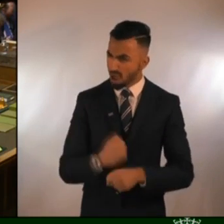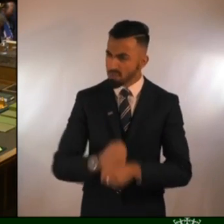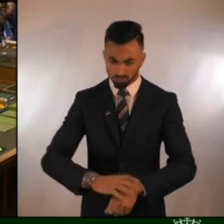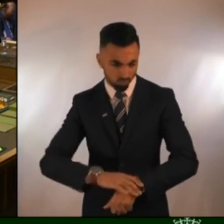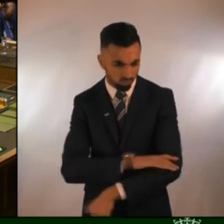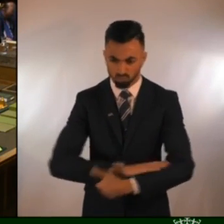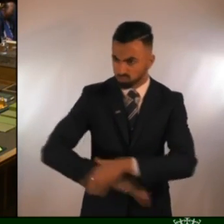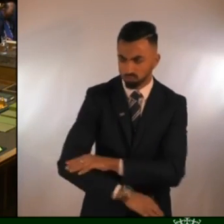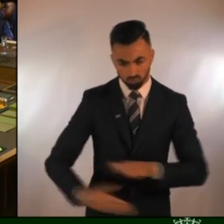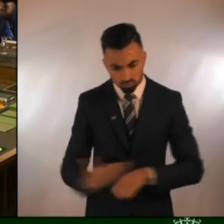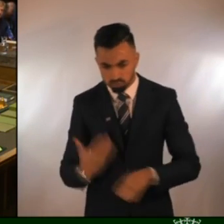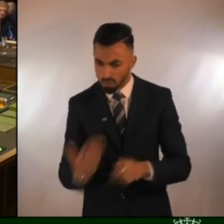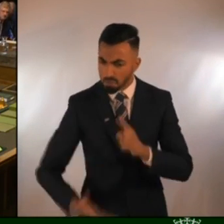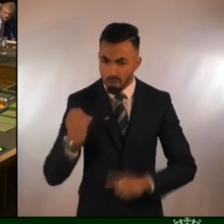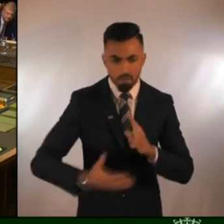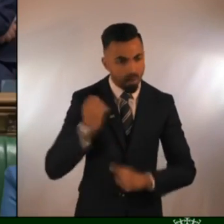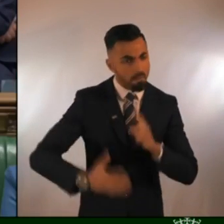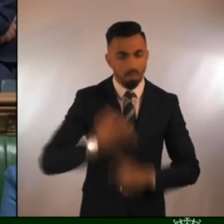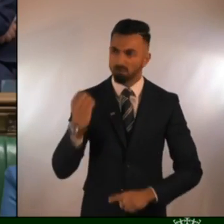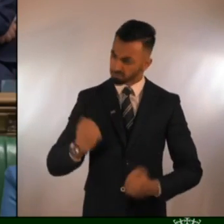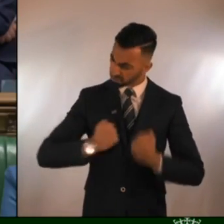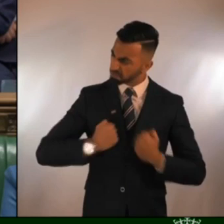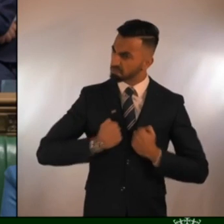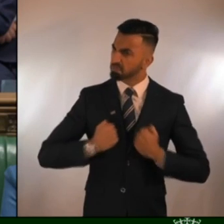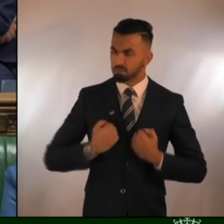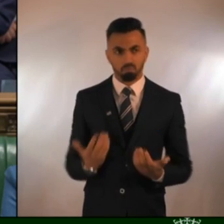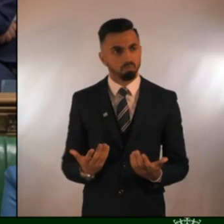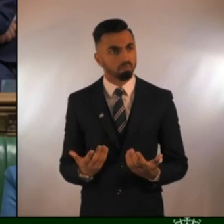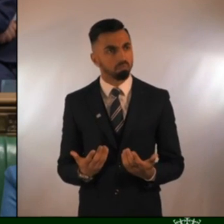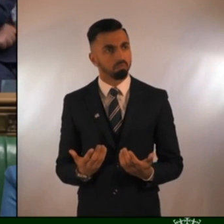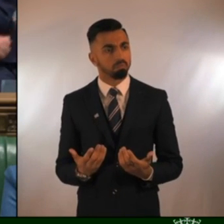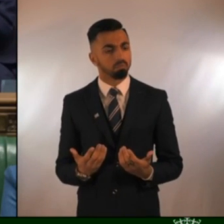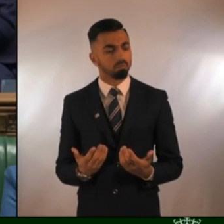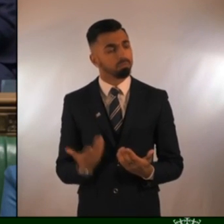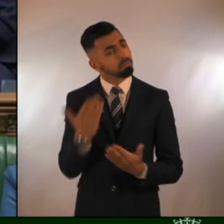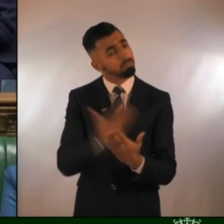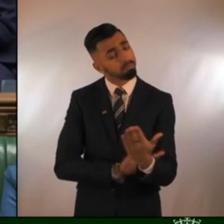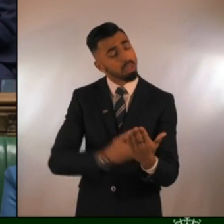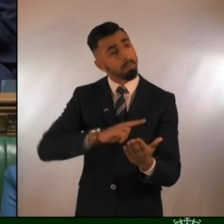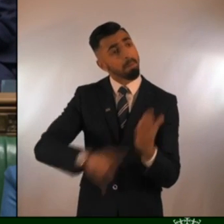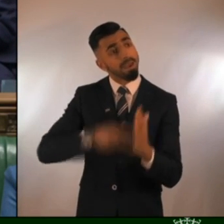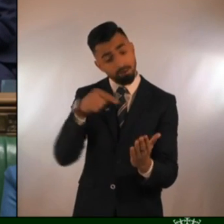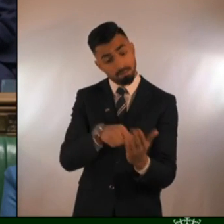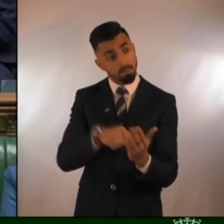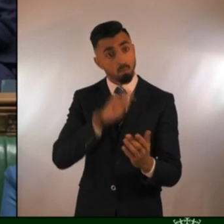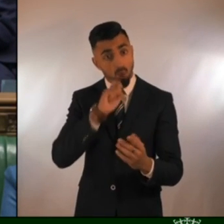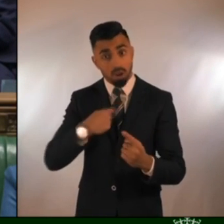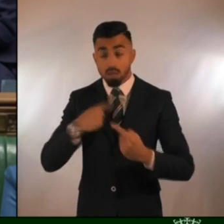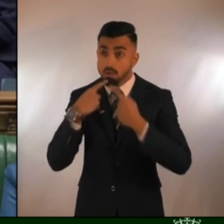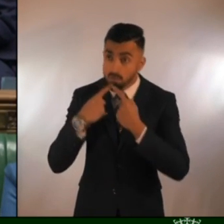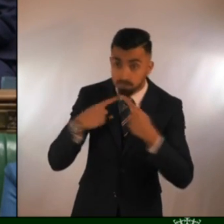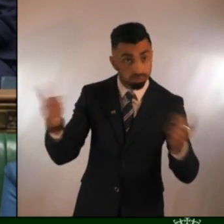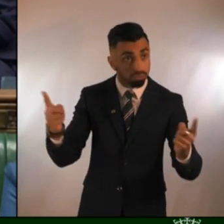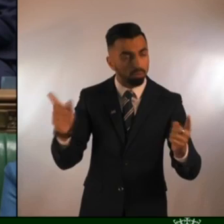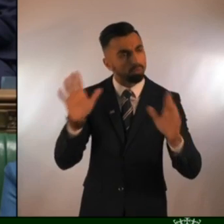Madam Deputy Speaker, before I set out the details of our plan, let me first thank members who've contributed